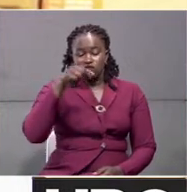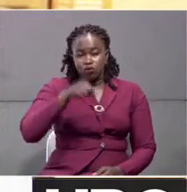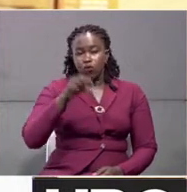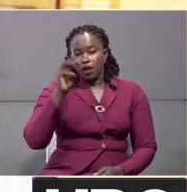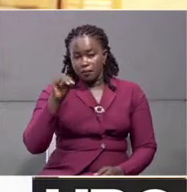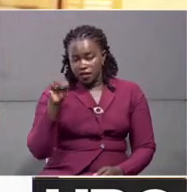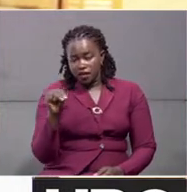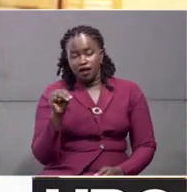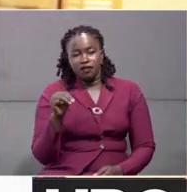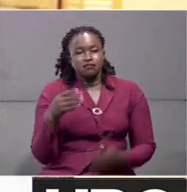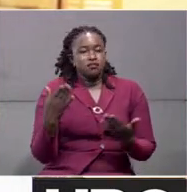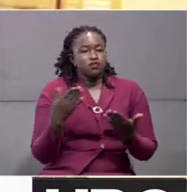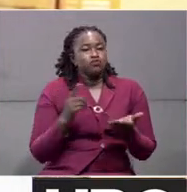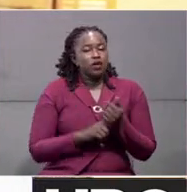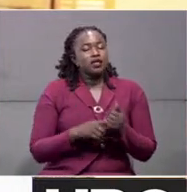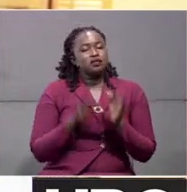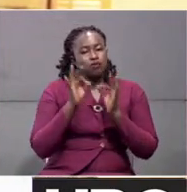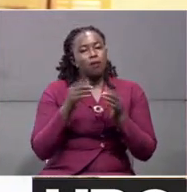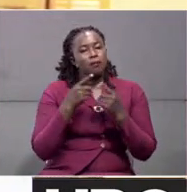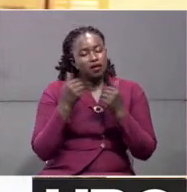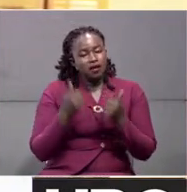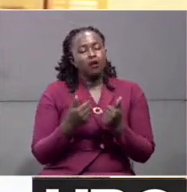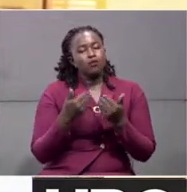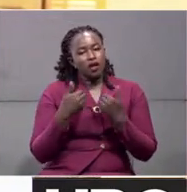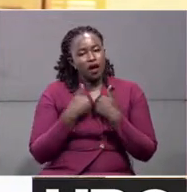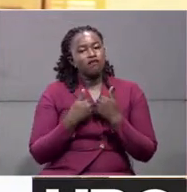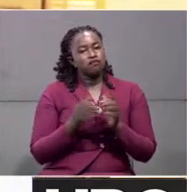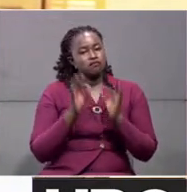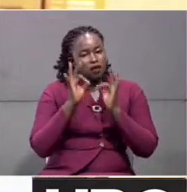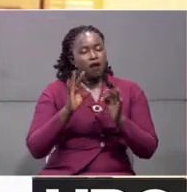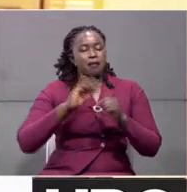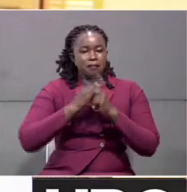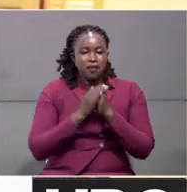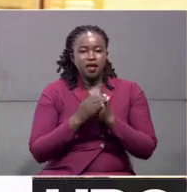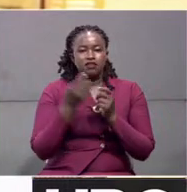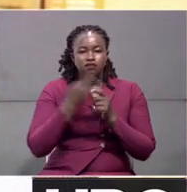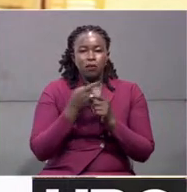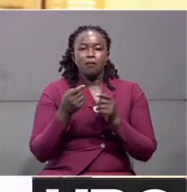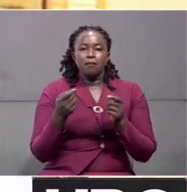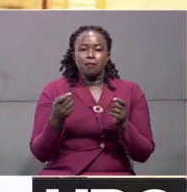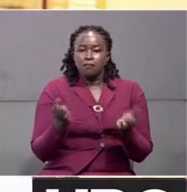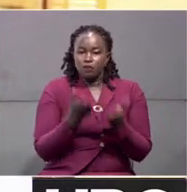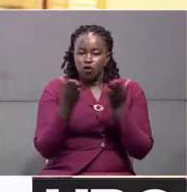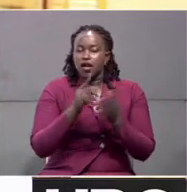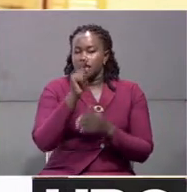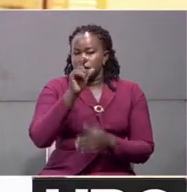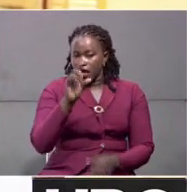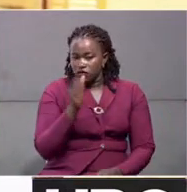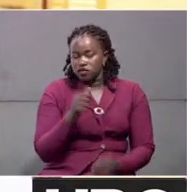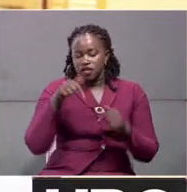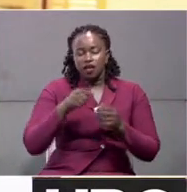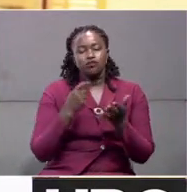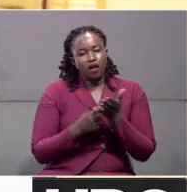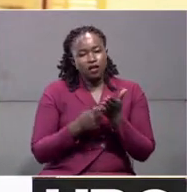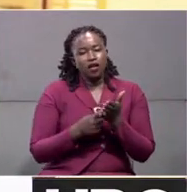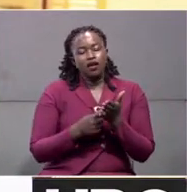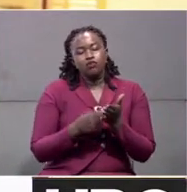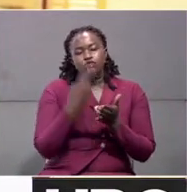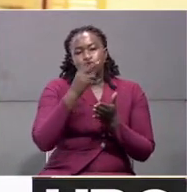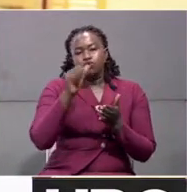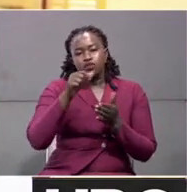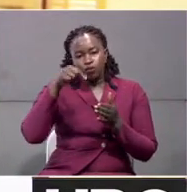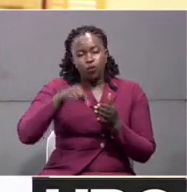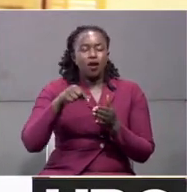these ultra-modern tiles. But now we have ultra-modern tiles manufactured by Modern Tiles here in Uganda. The square meter, 2 square meters